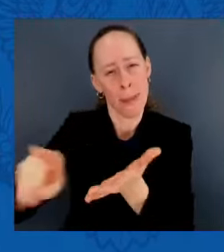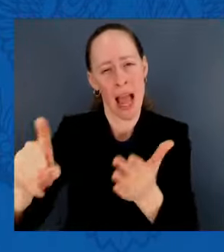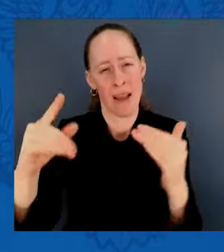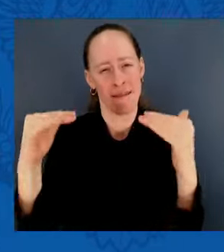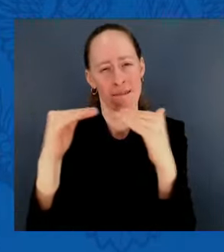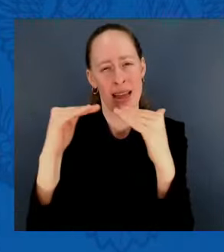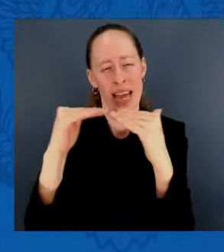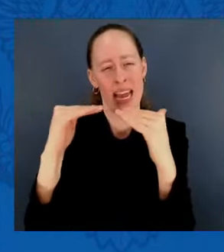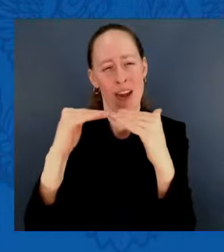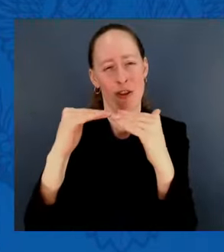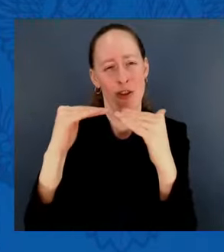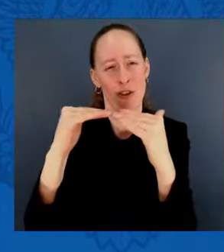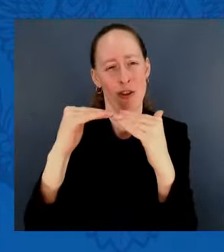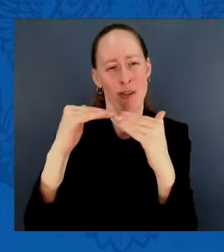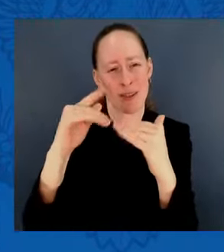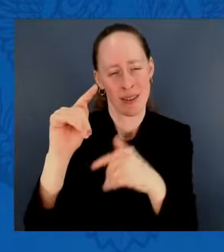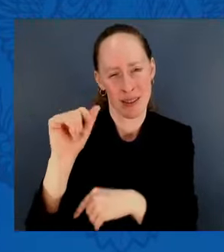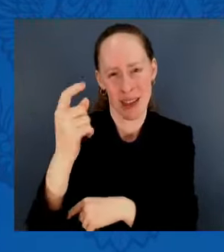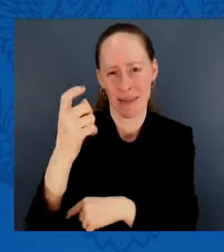Look,